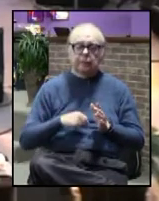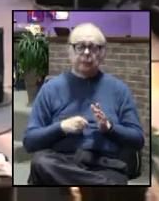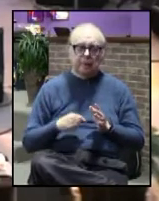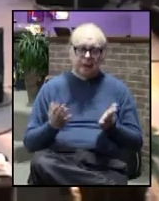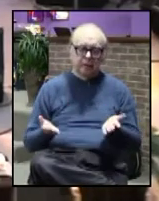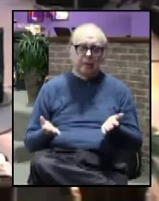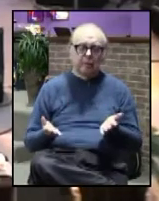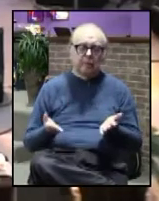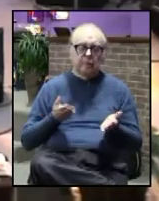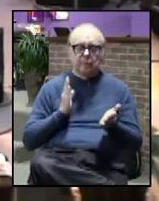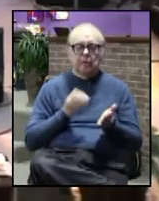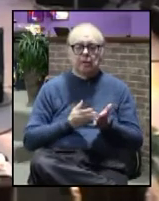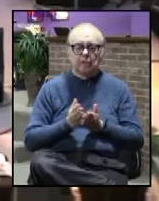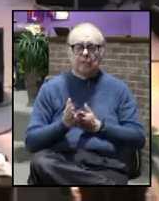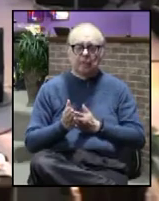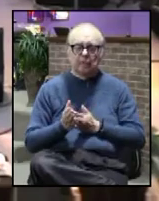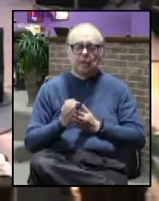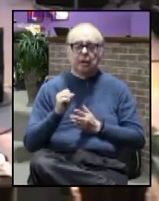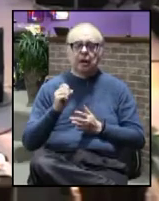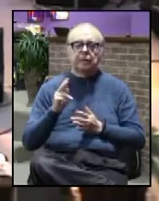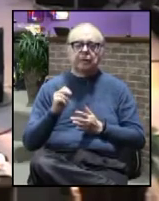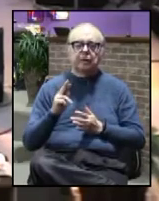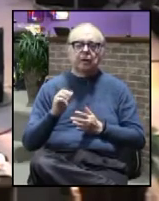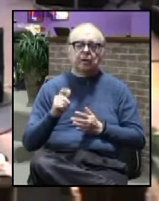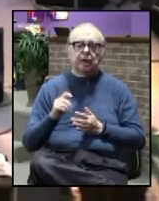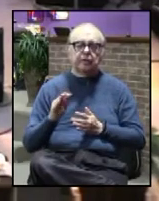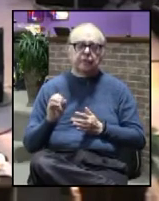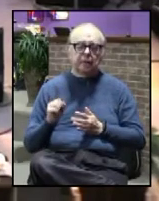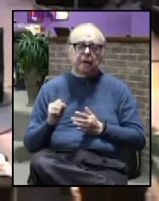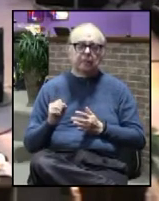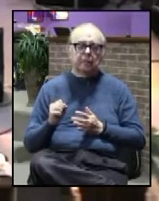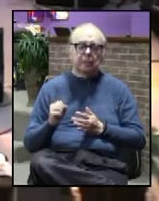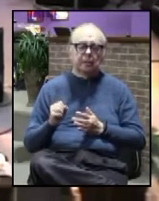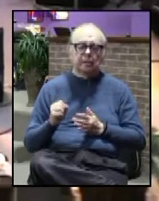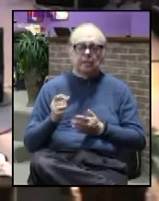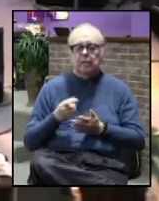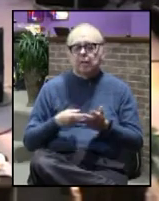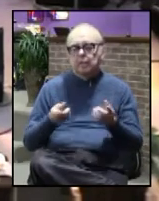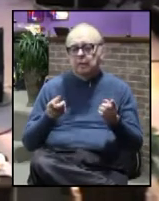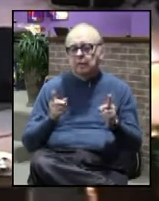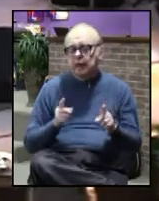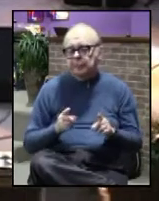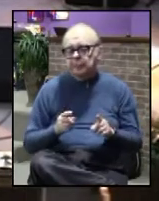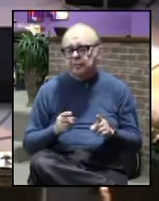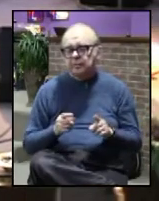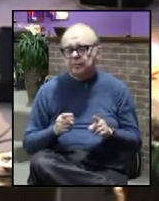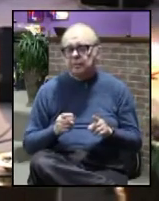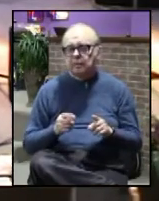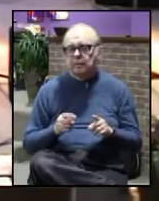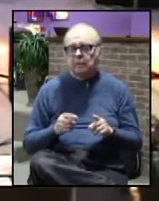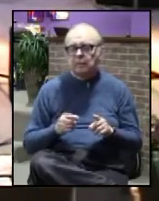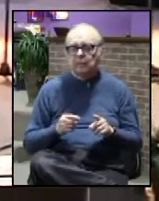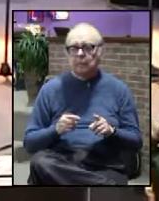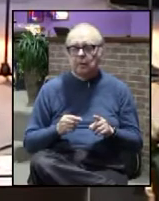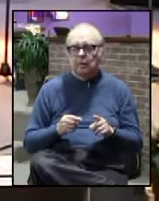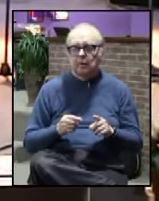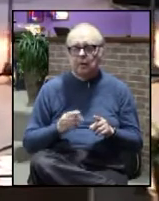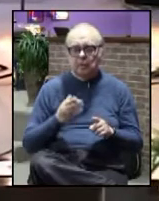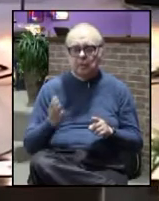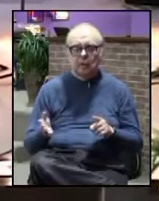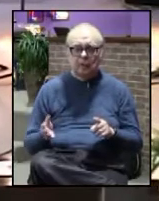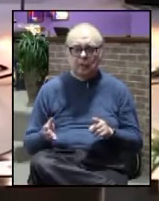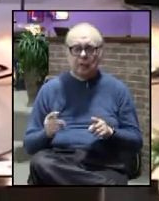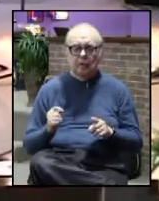go through these straits. And what ends up happening is this. There